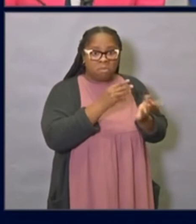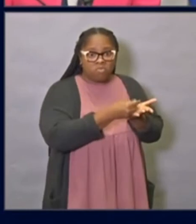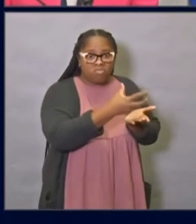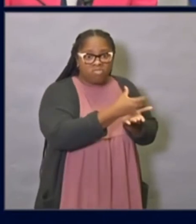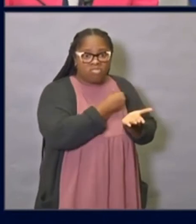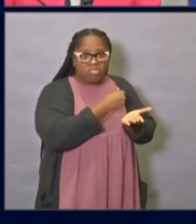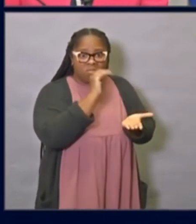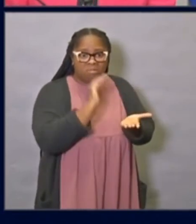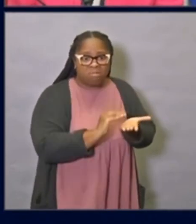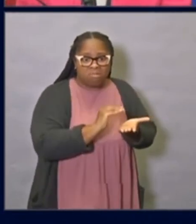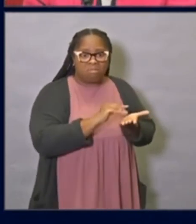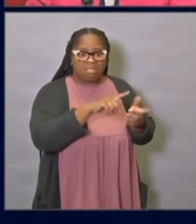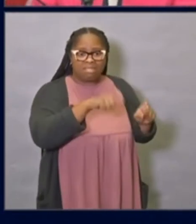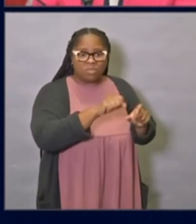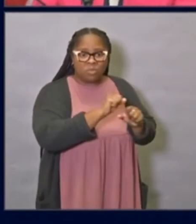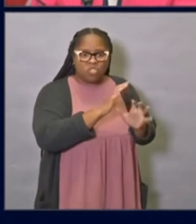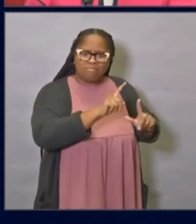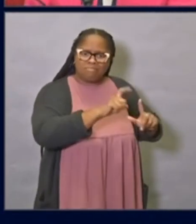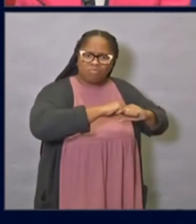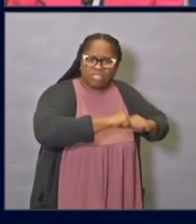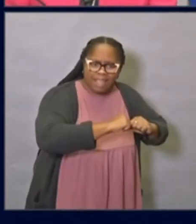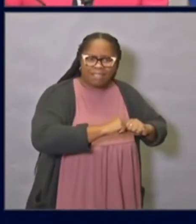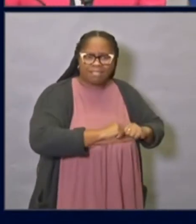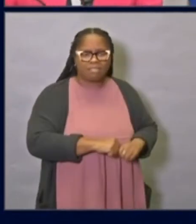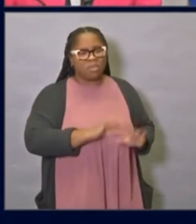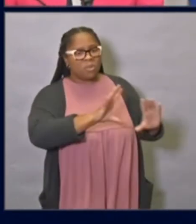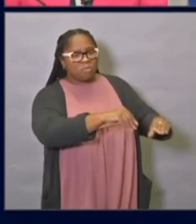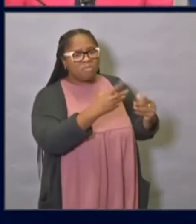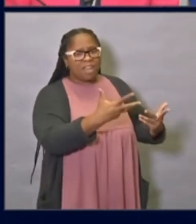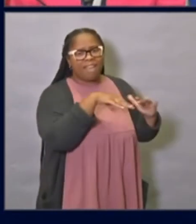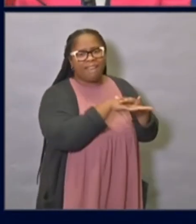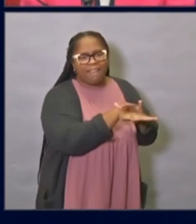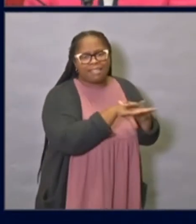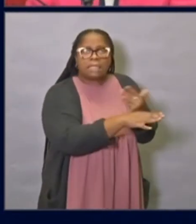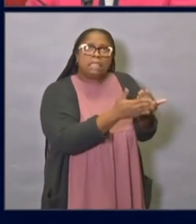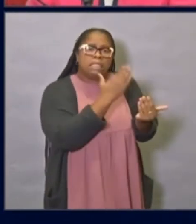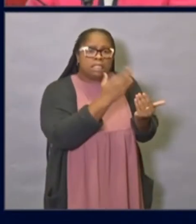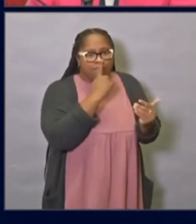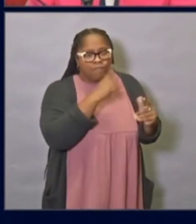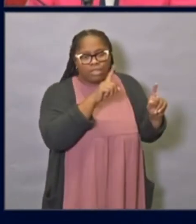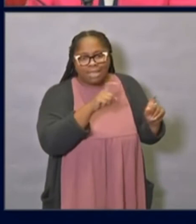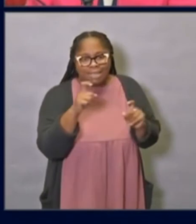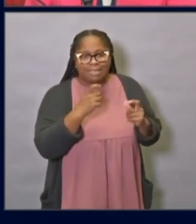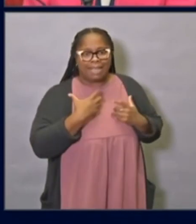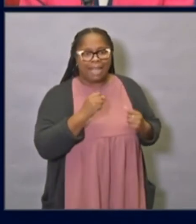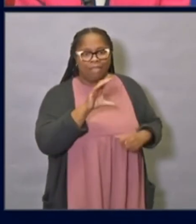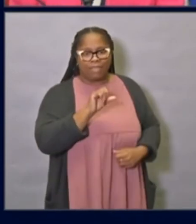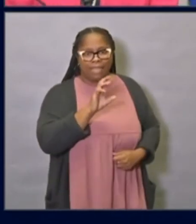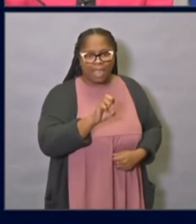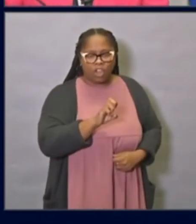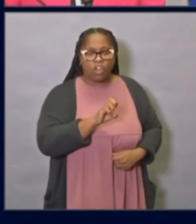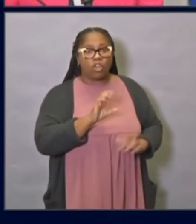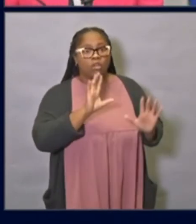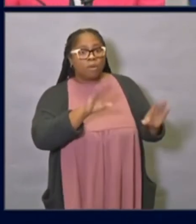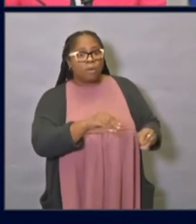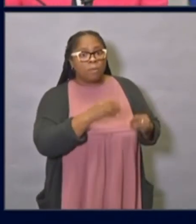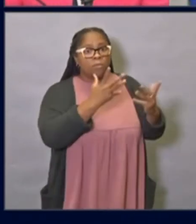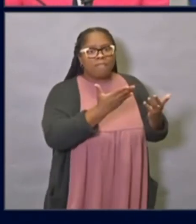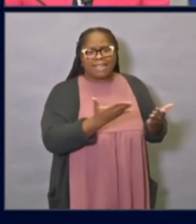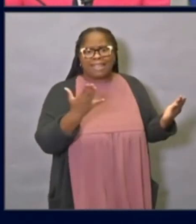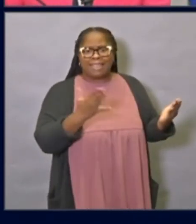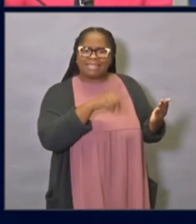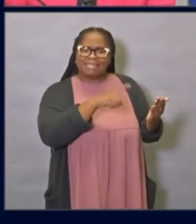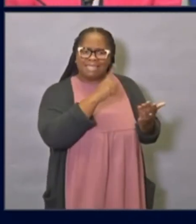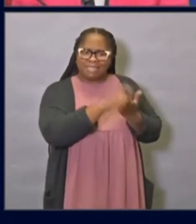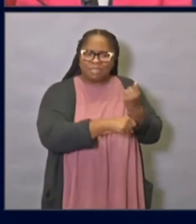workers, ensuring easy access to testing and health care, creating safety net programs to support those needing to